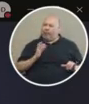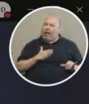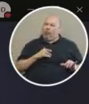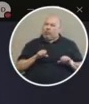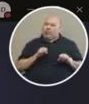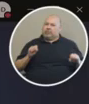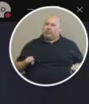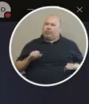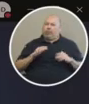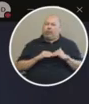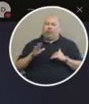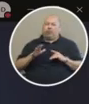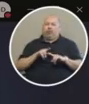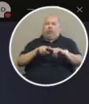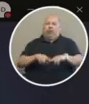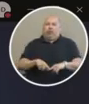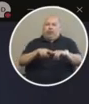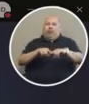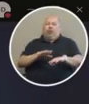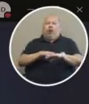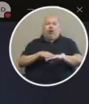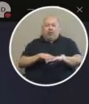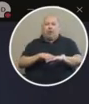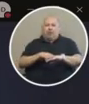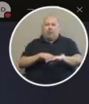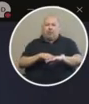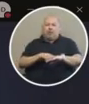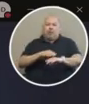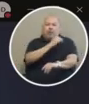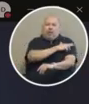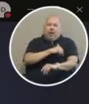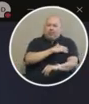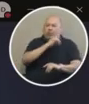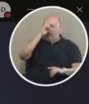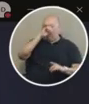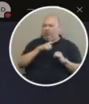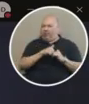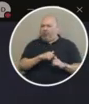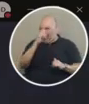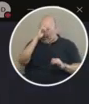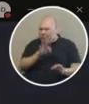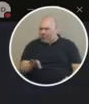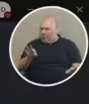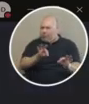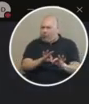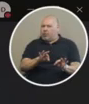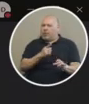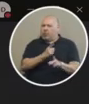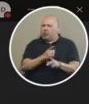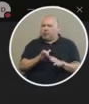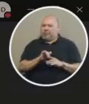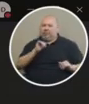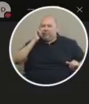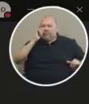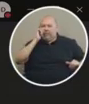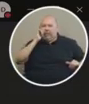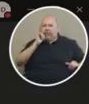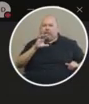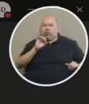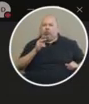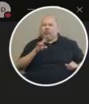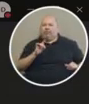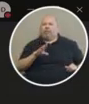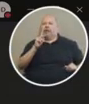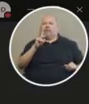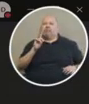so we don't surge any hospital. Okay, so I think moving forward, I think it's really important in terms of the daily COVID